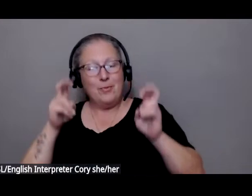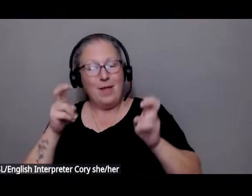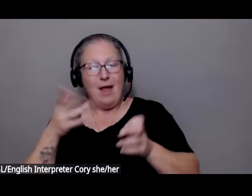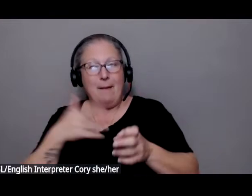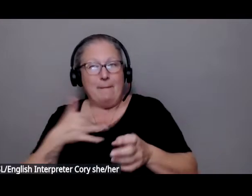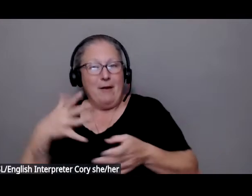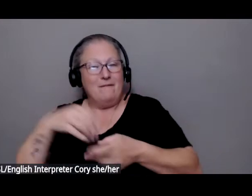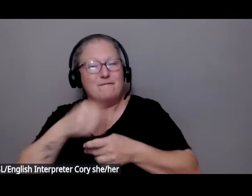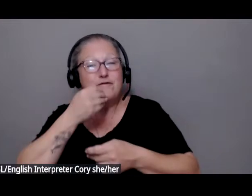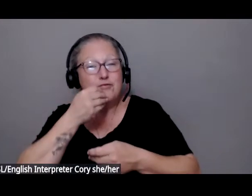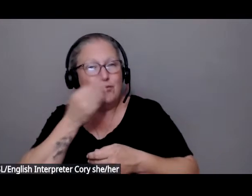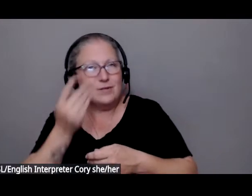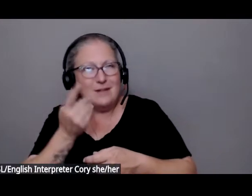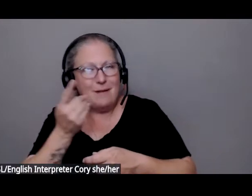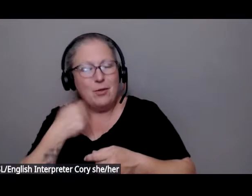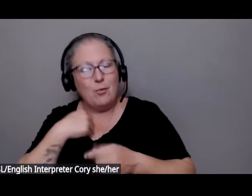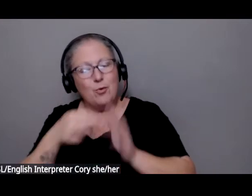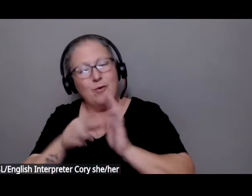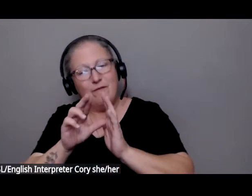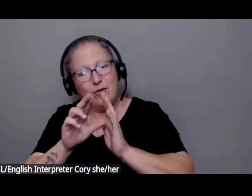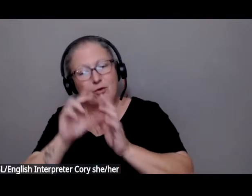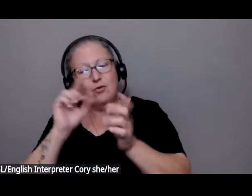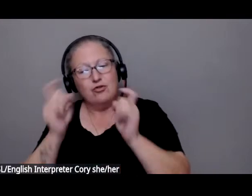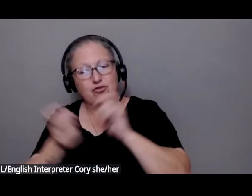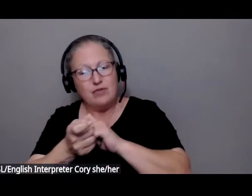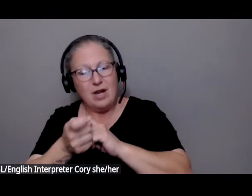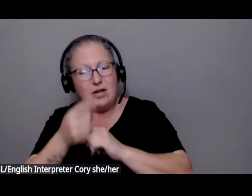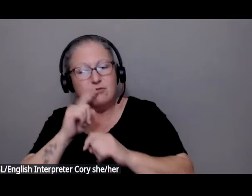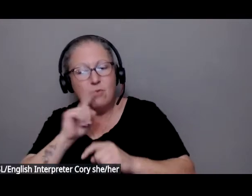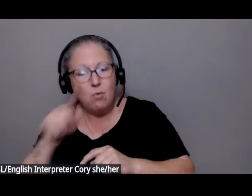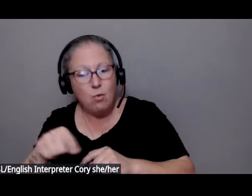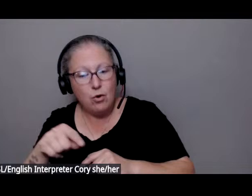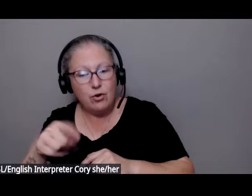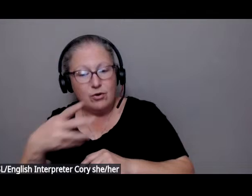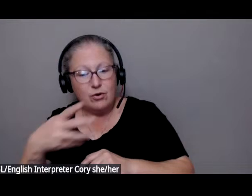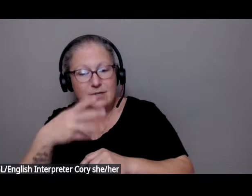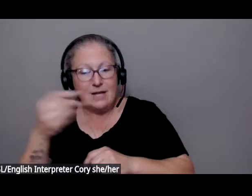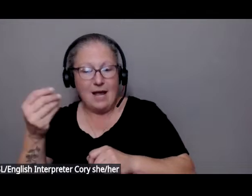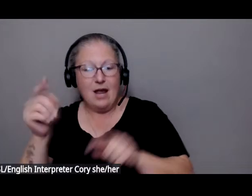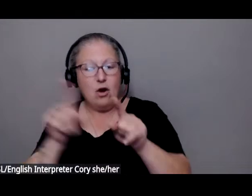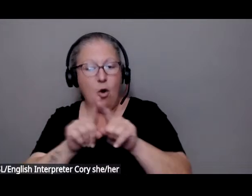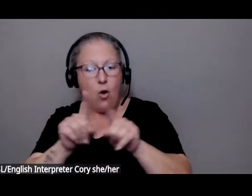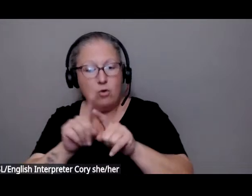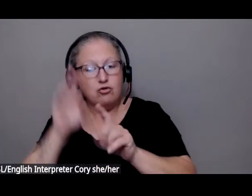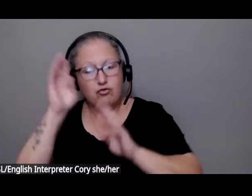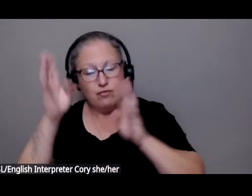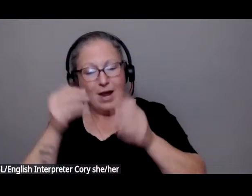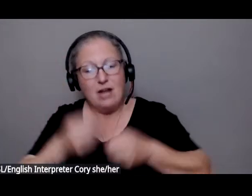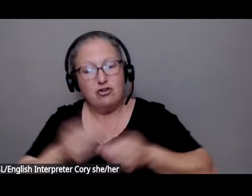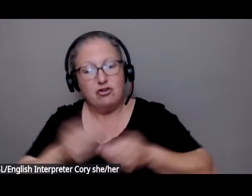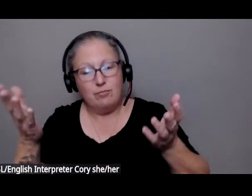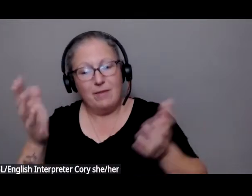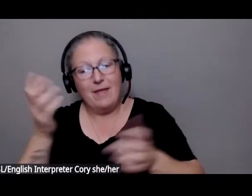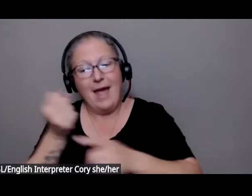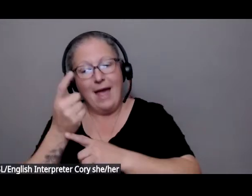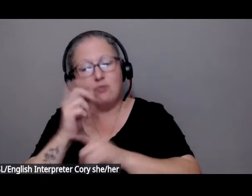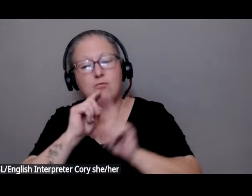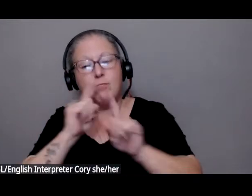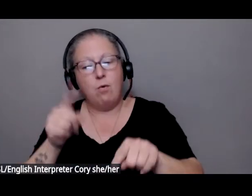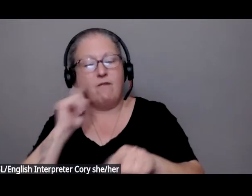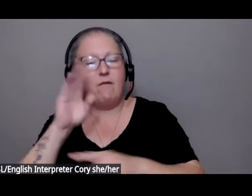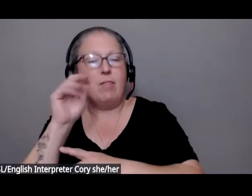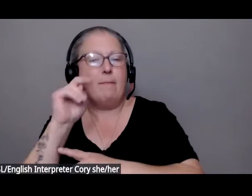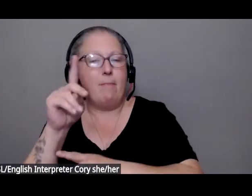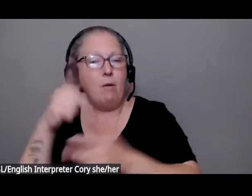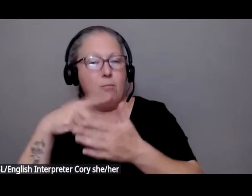something. We do review change orders, and we also create and distribute the annual report on the bonds program